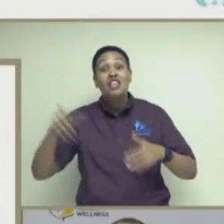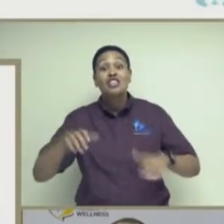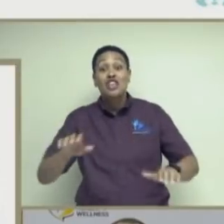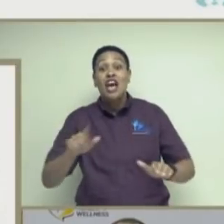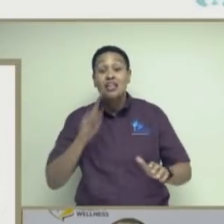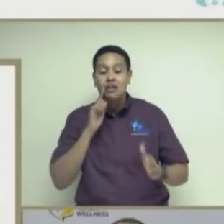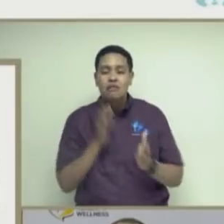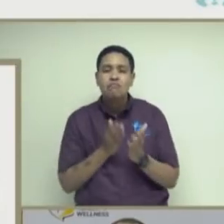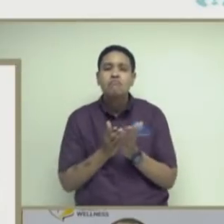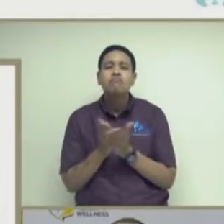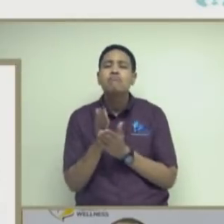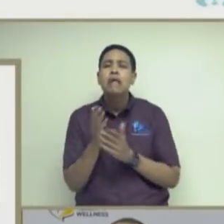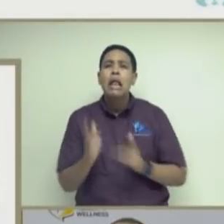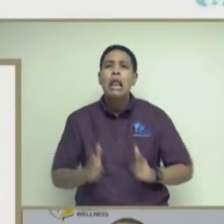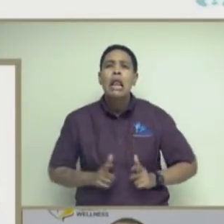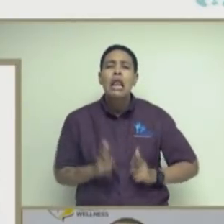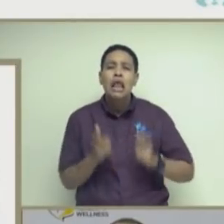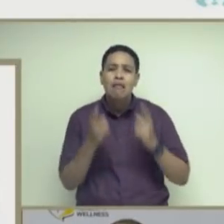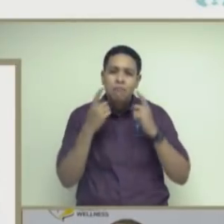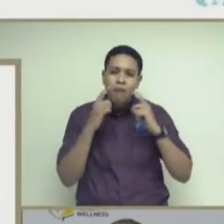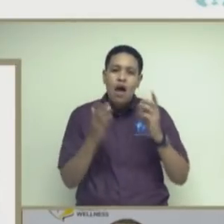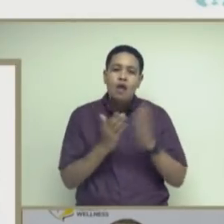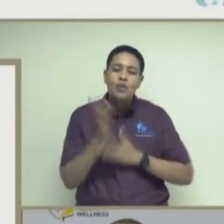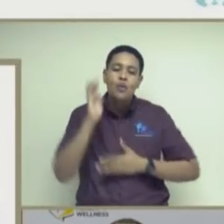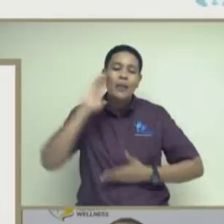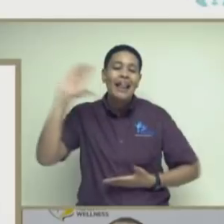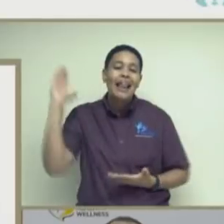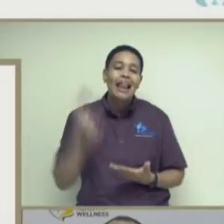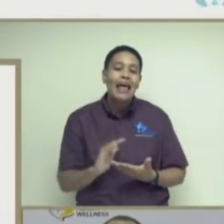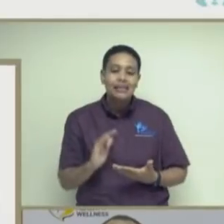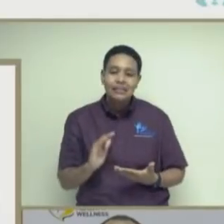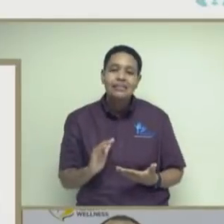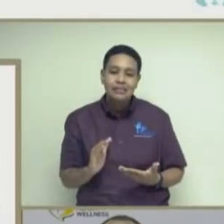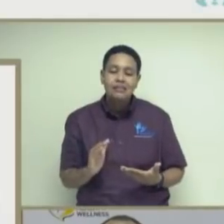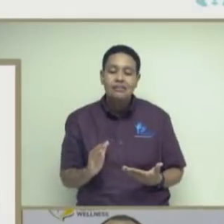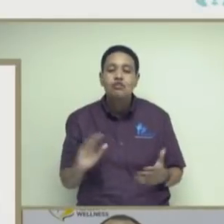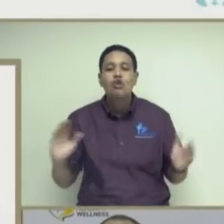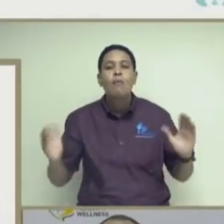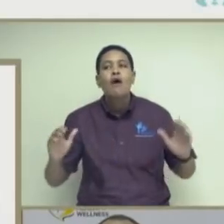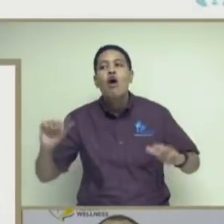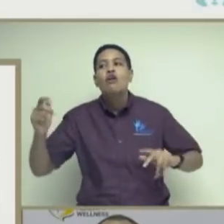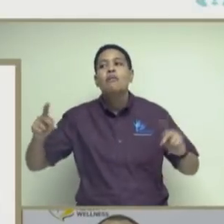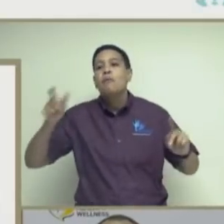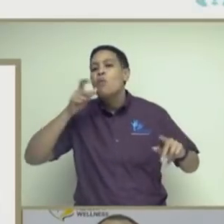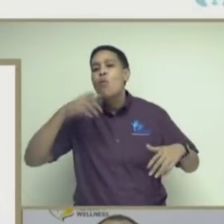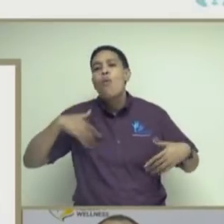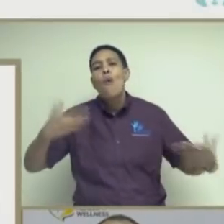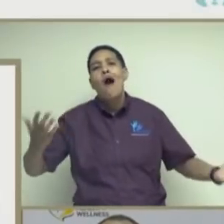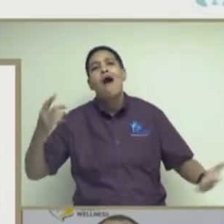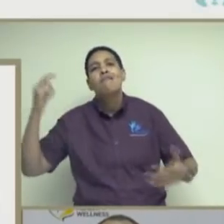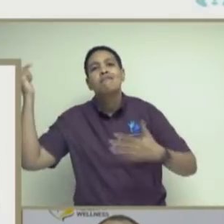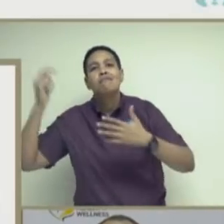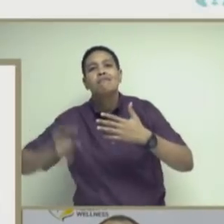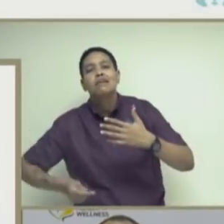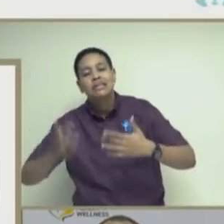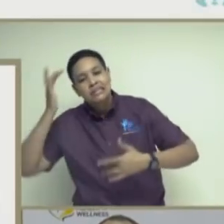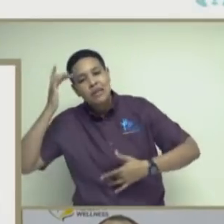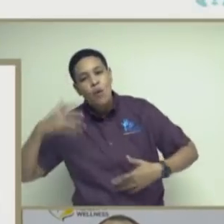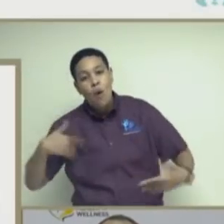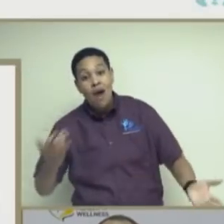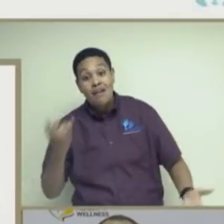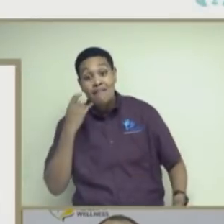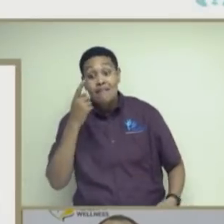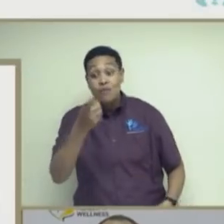survival would be less than others who do not have these conditions. And if